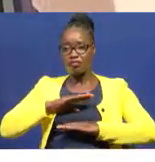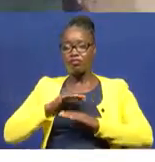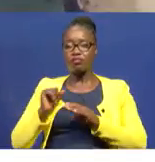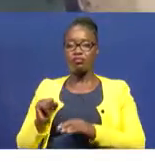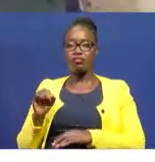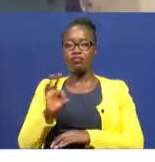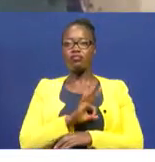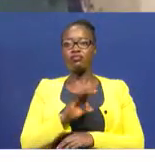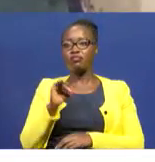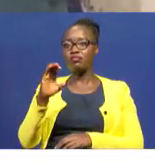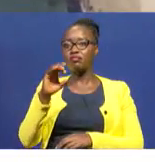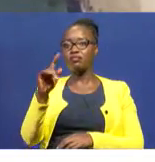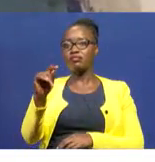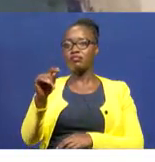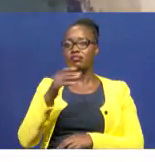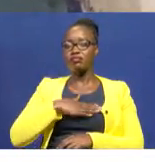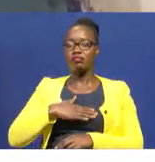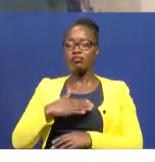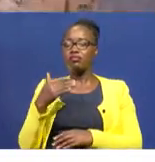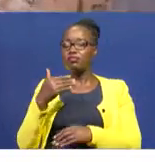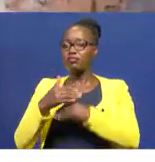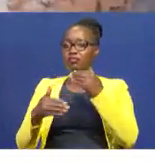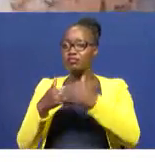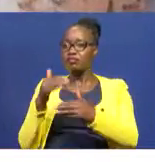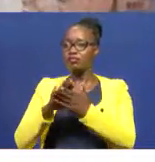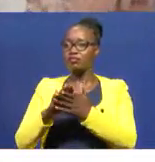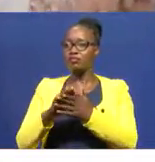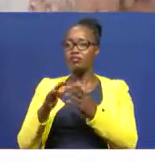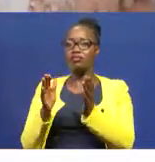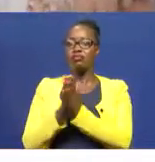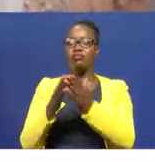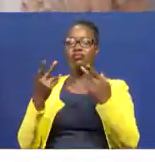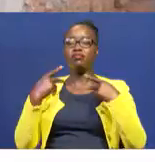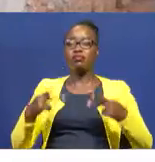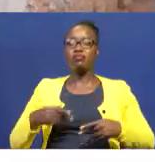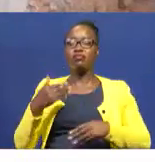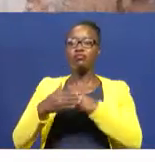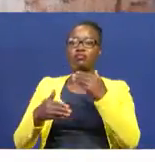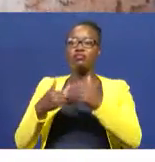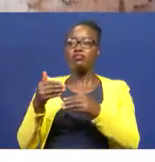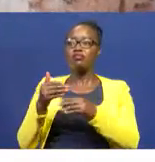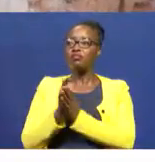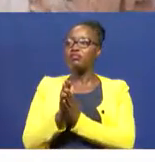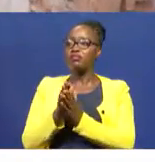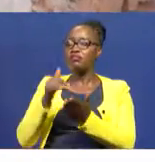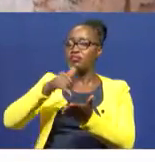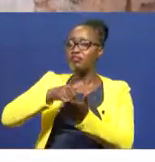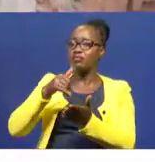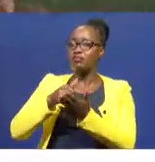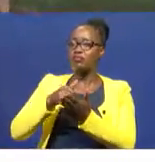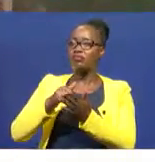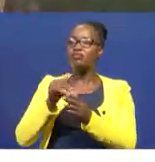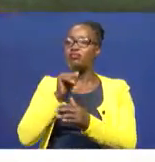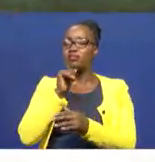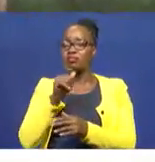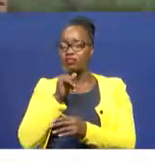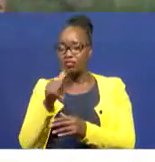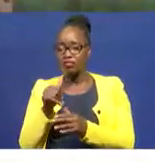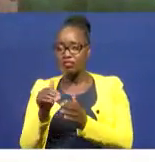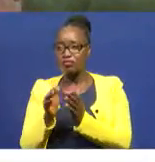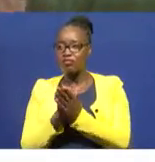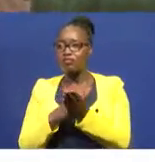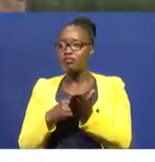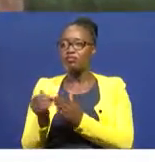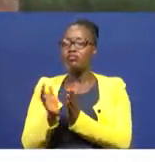staffing, ICT, science facilities, and related physical infrastructure, including ablution and sanitation blocks and capitation for